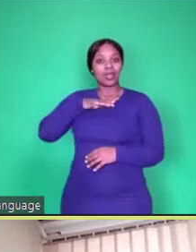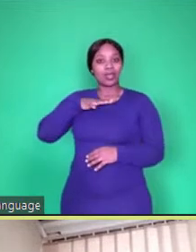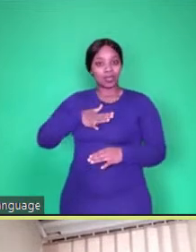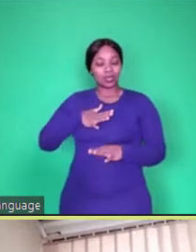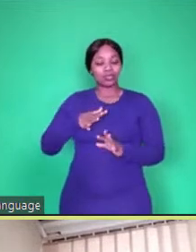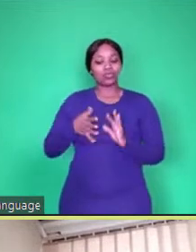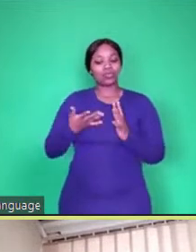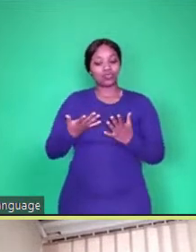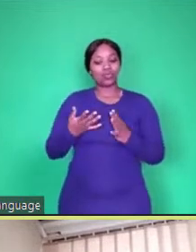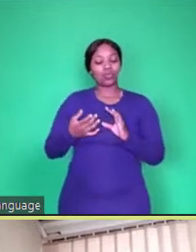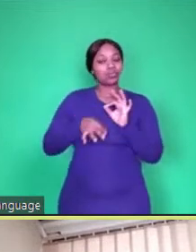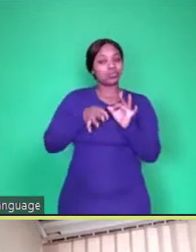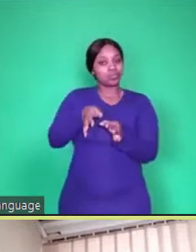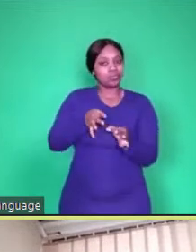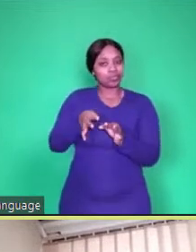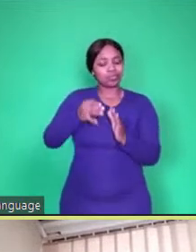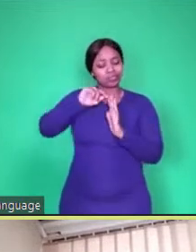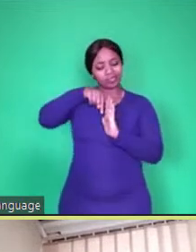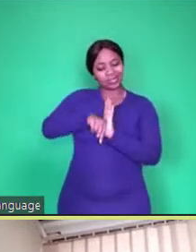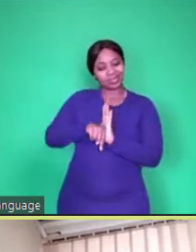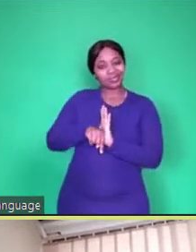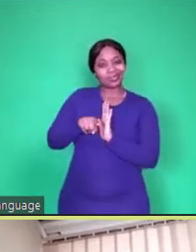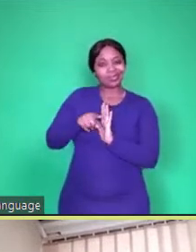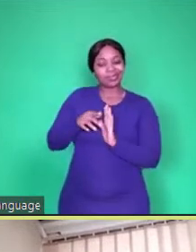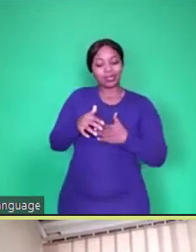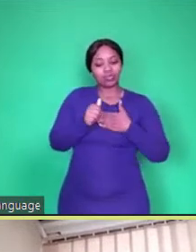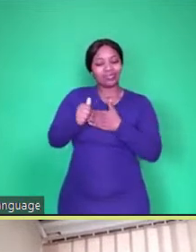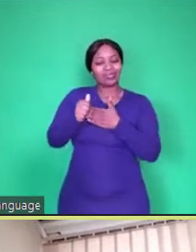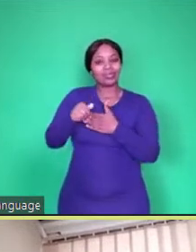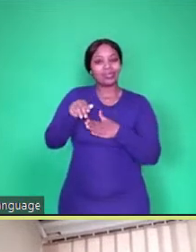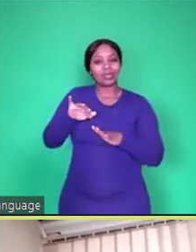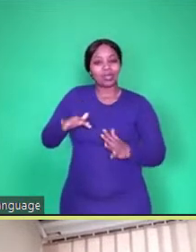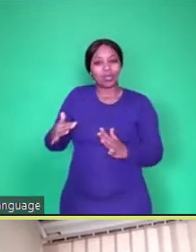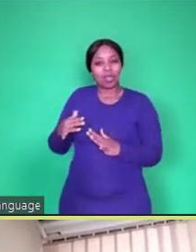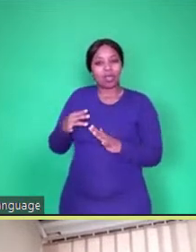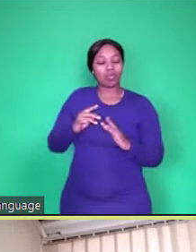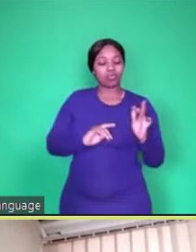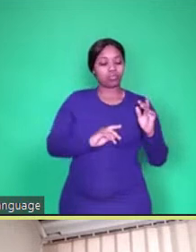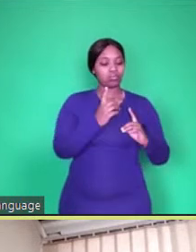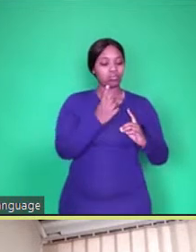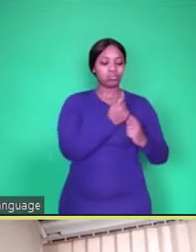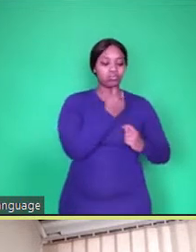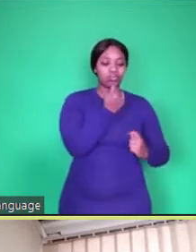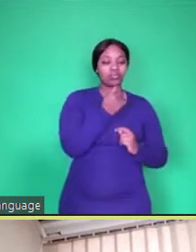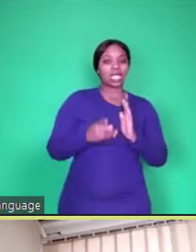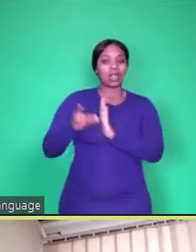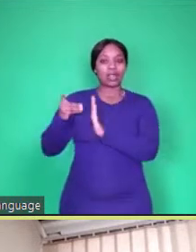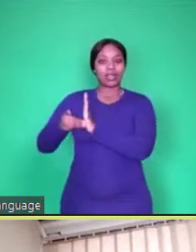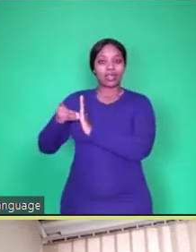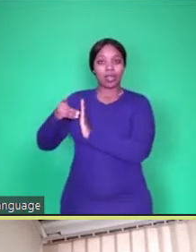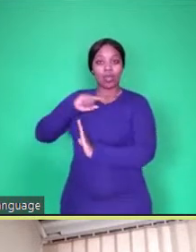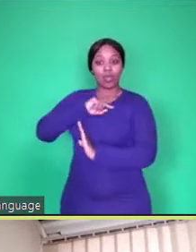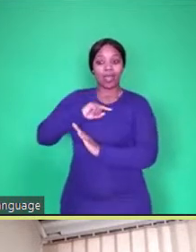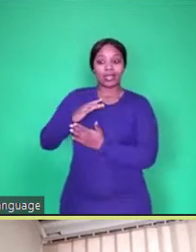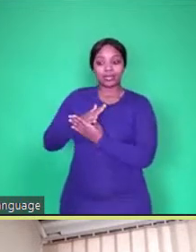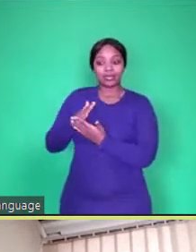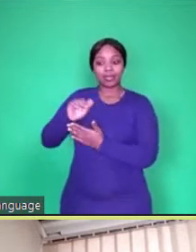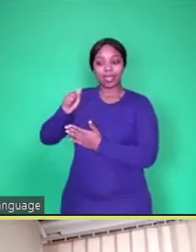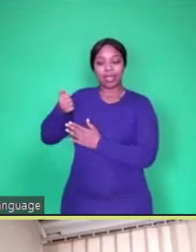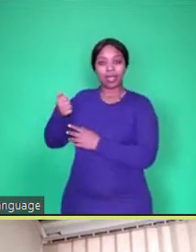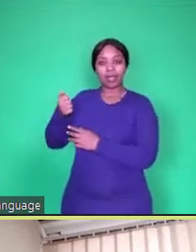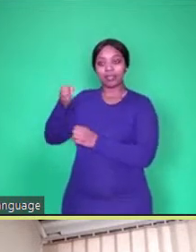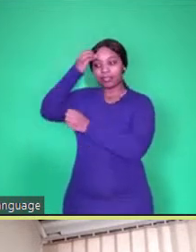driving force behind rural-urban migration. And again, as other scholars have deliberated on international